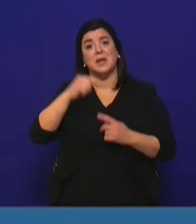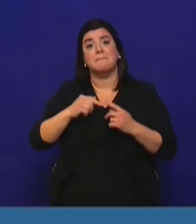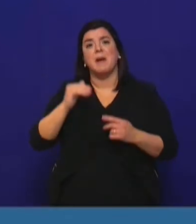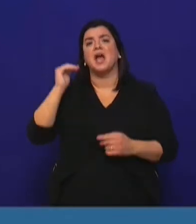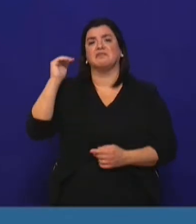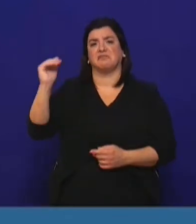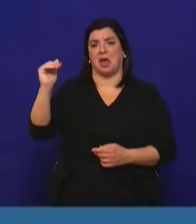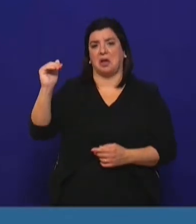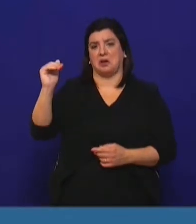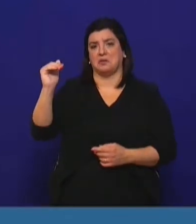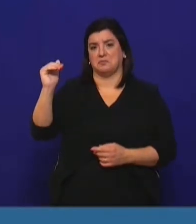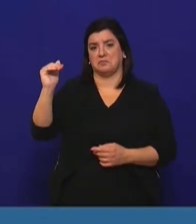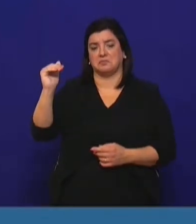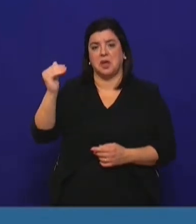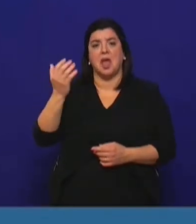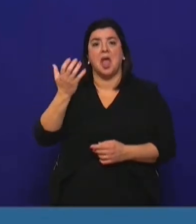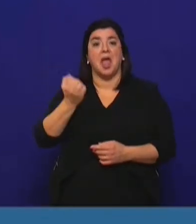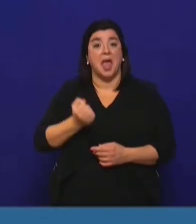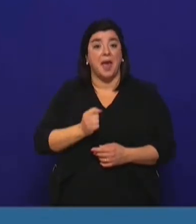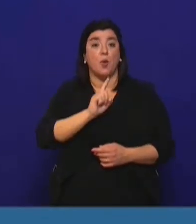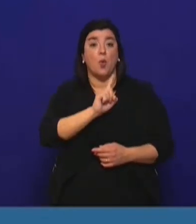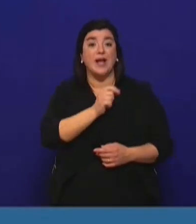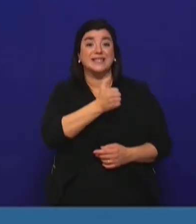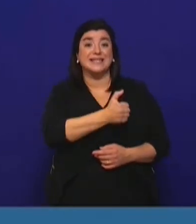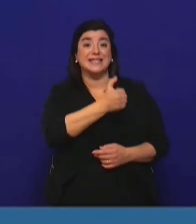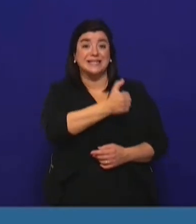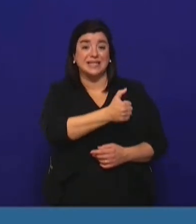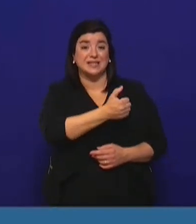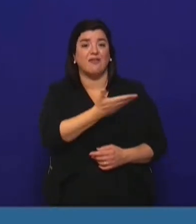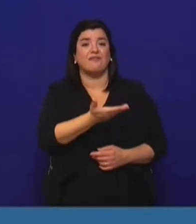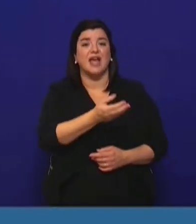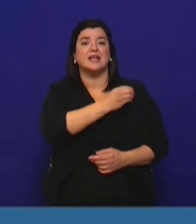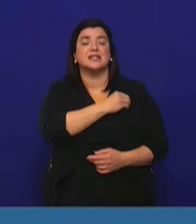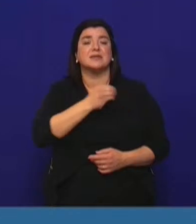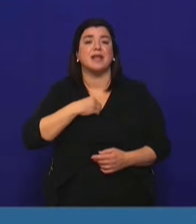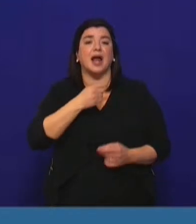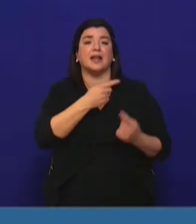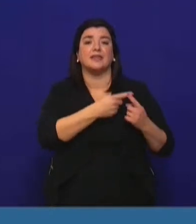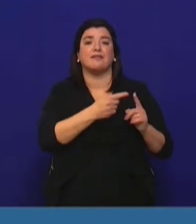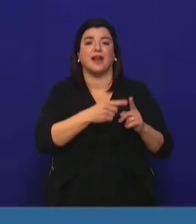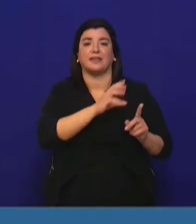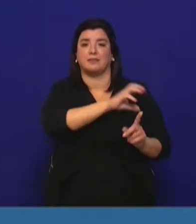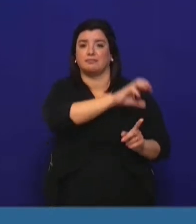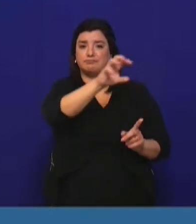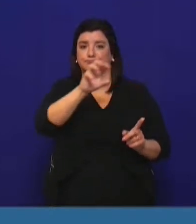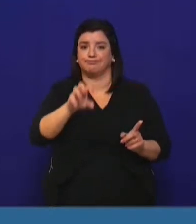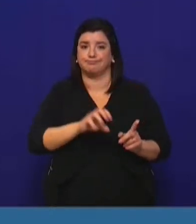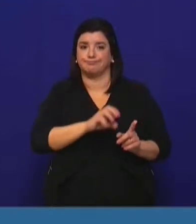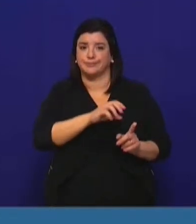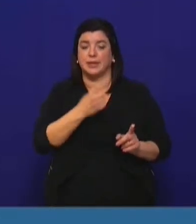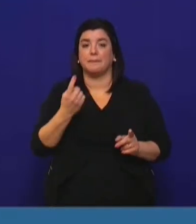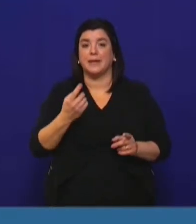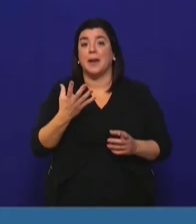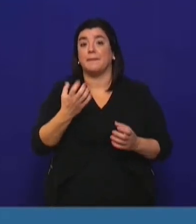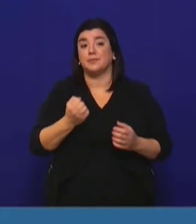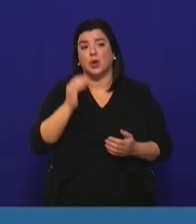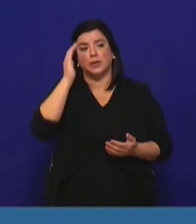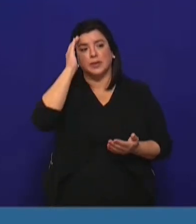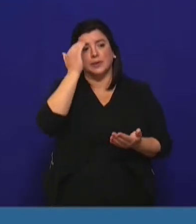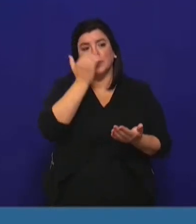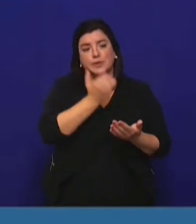għandna 166 li qegħdin fl-isptarijiet kemm dawk li għandhom bżonn il-kura jew inkella għandhom bżonn